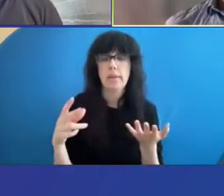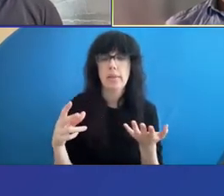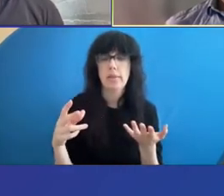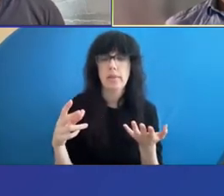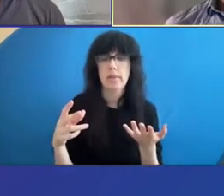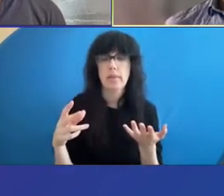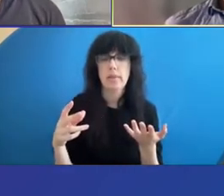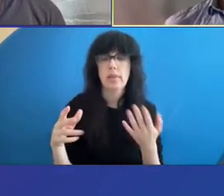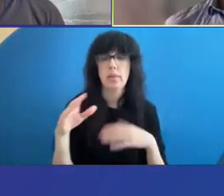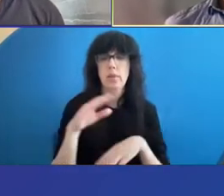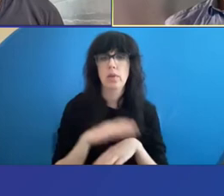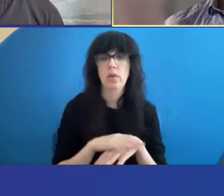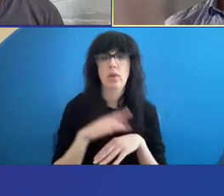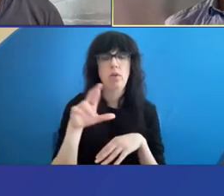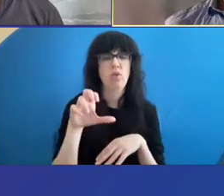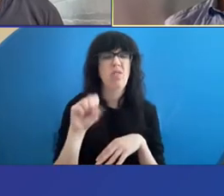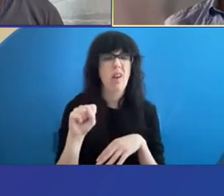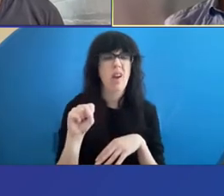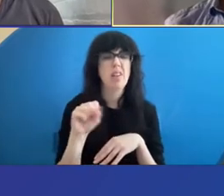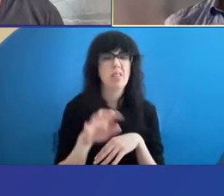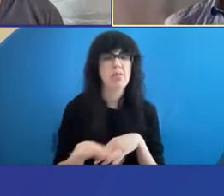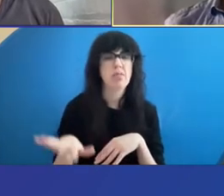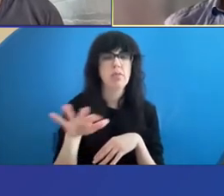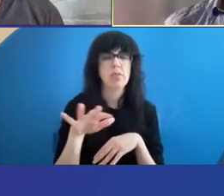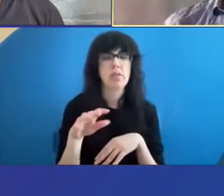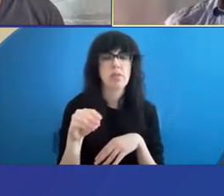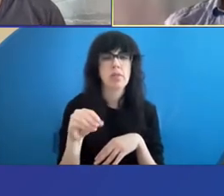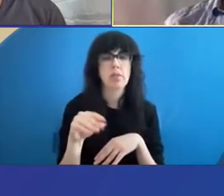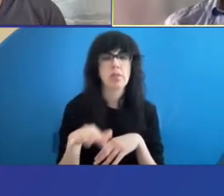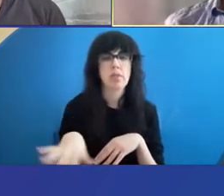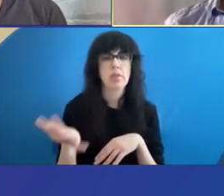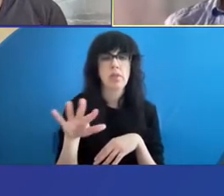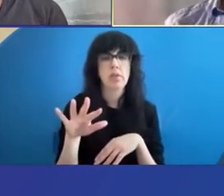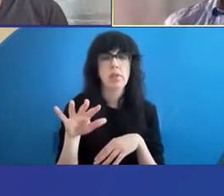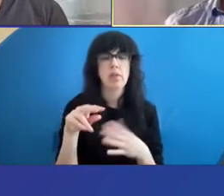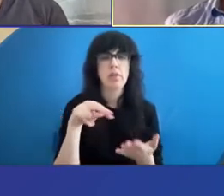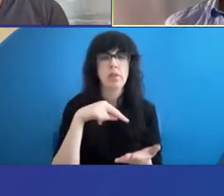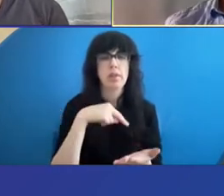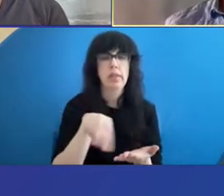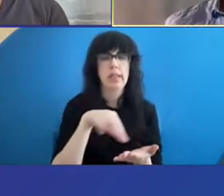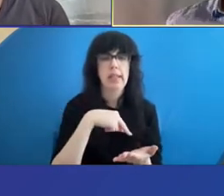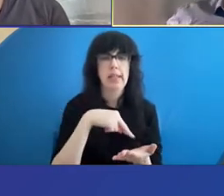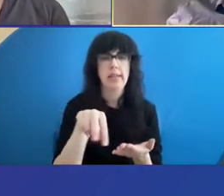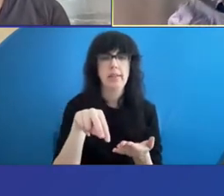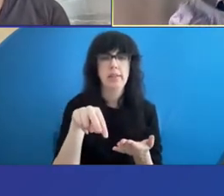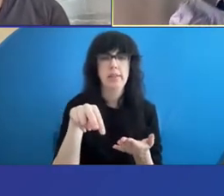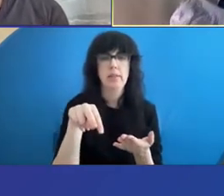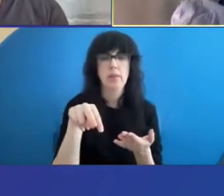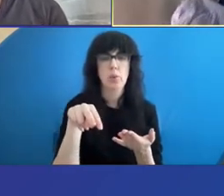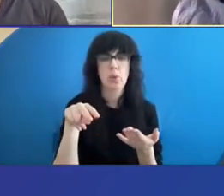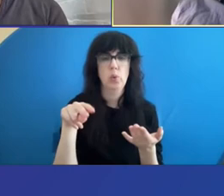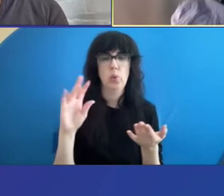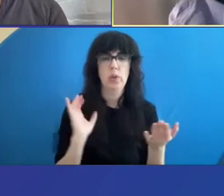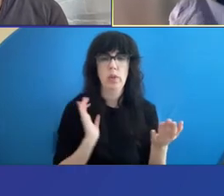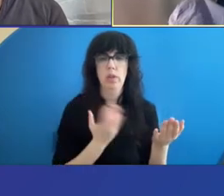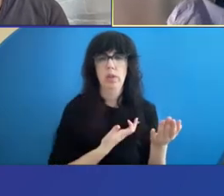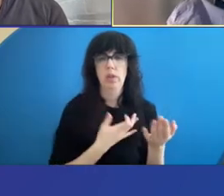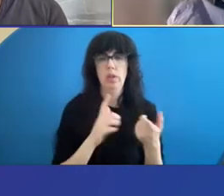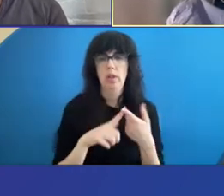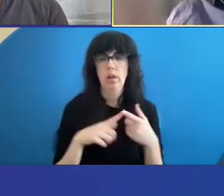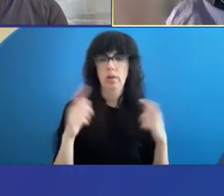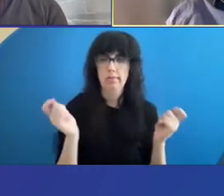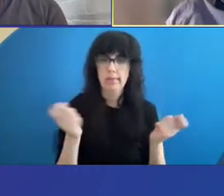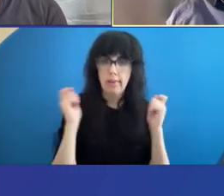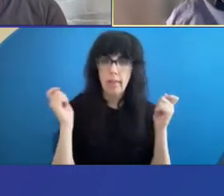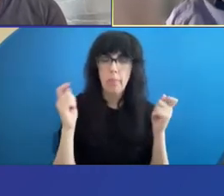which was on the res, dance was a manifestation of our celebration, being